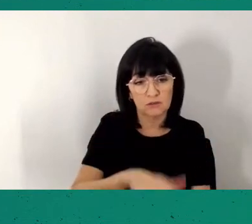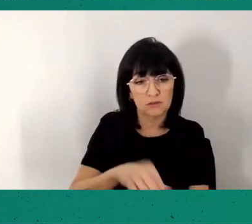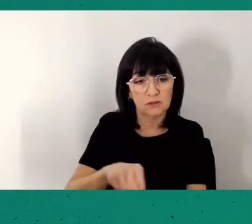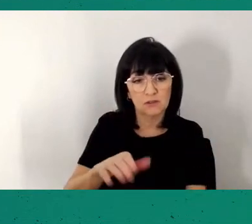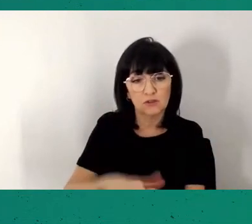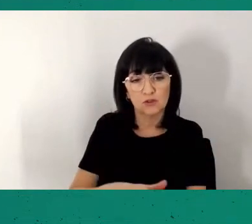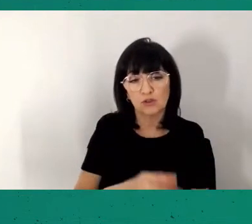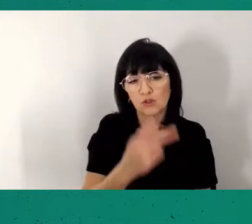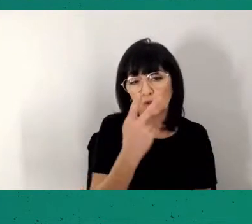Ronnie Coleman,